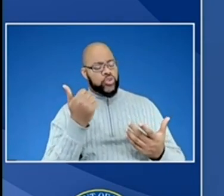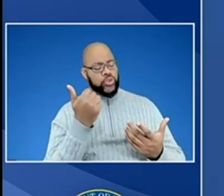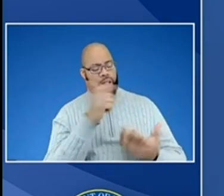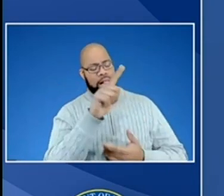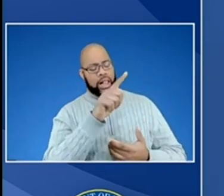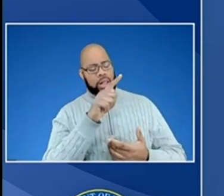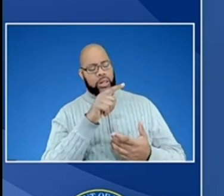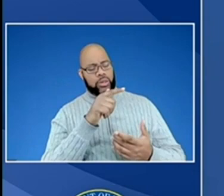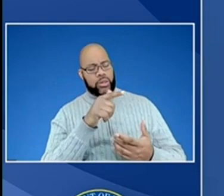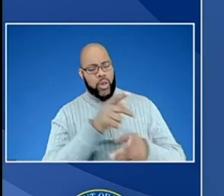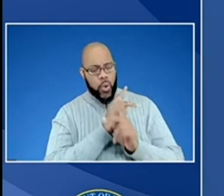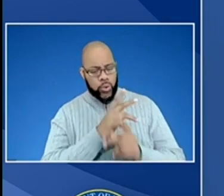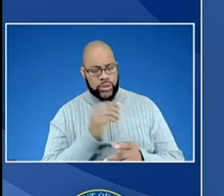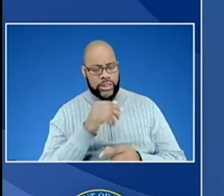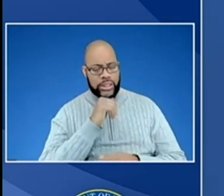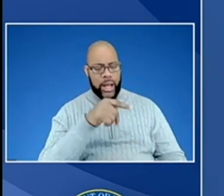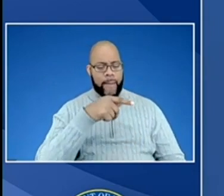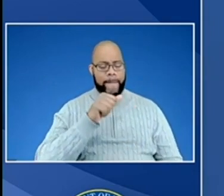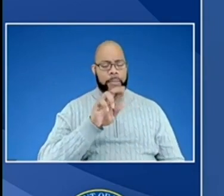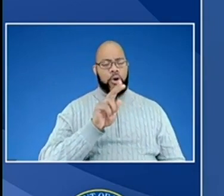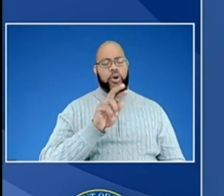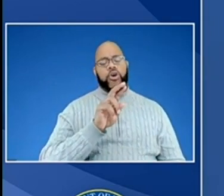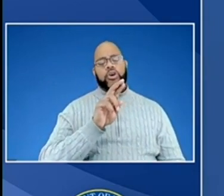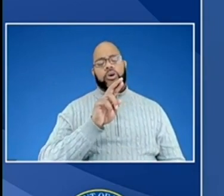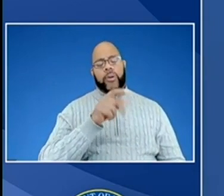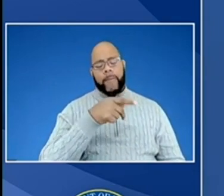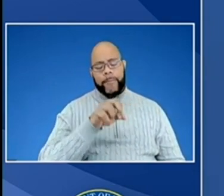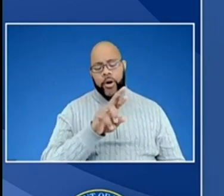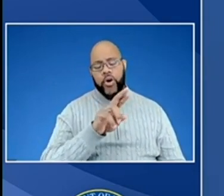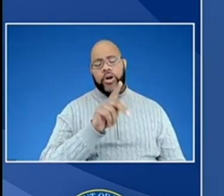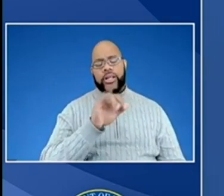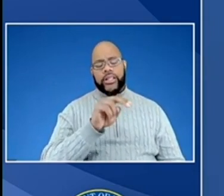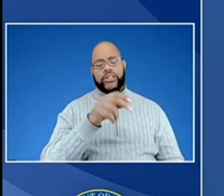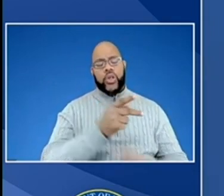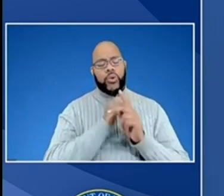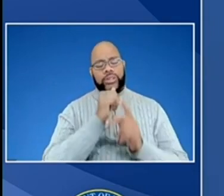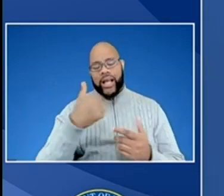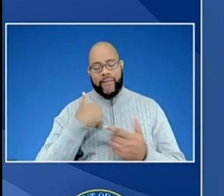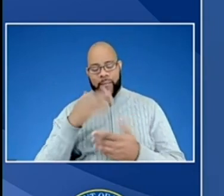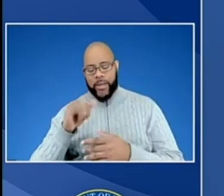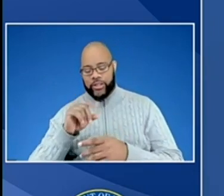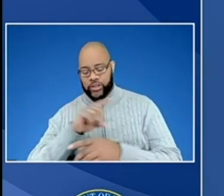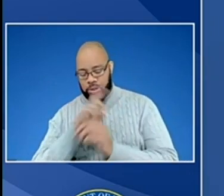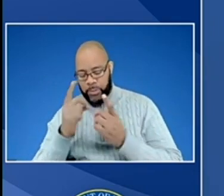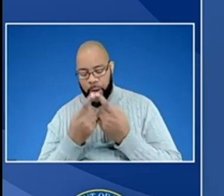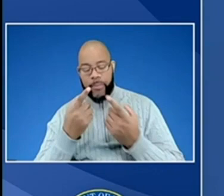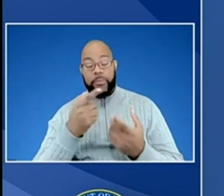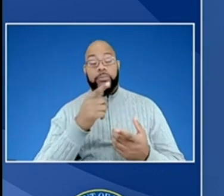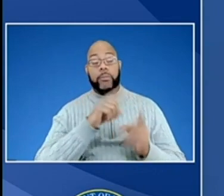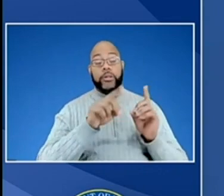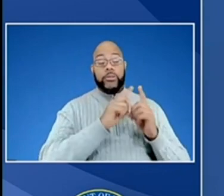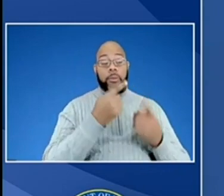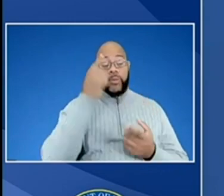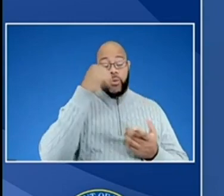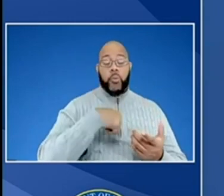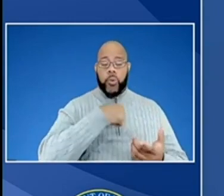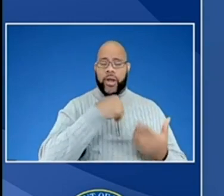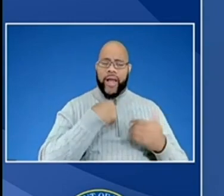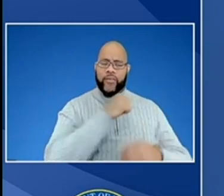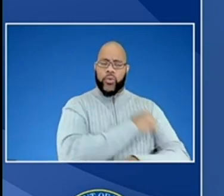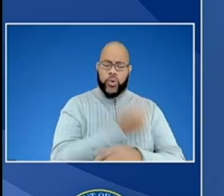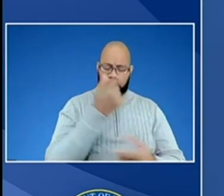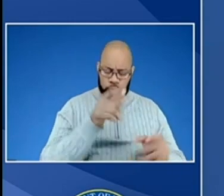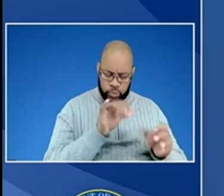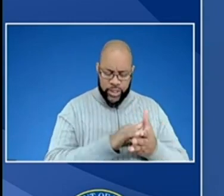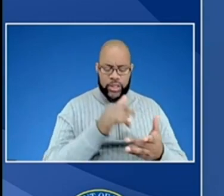and Perkins loans not held by the department. The department believes we have the authority to do this under the same authority used to waive